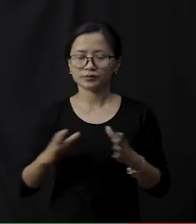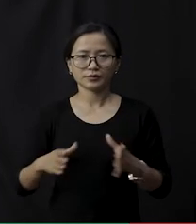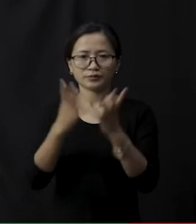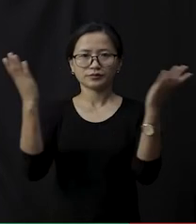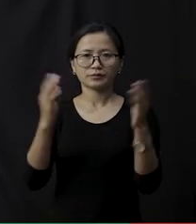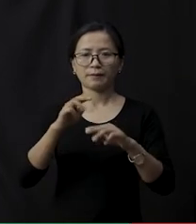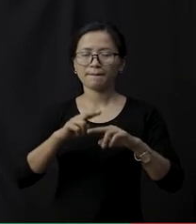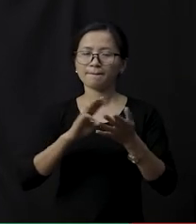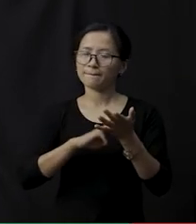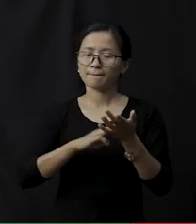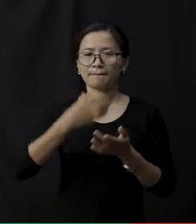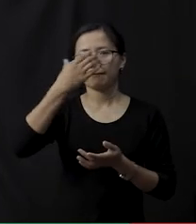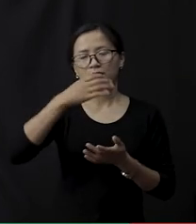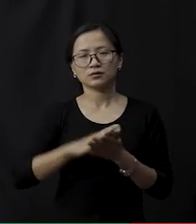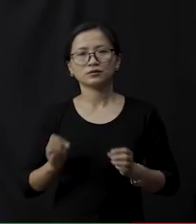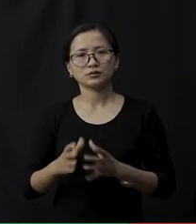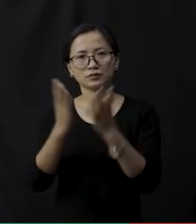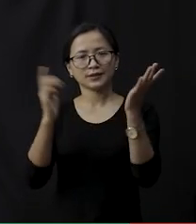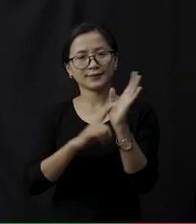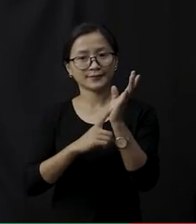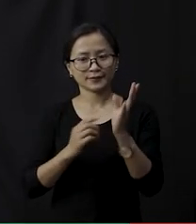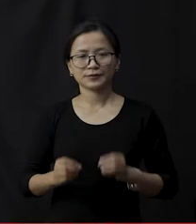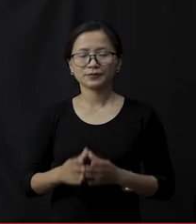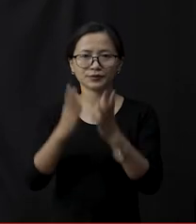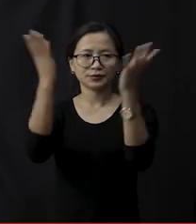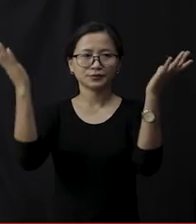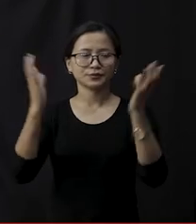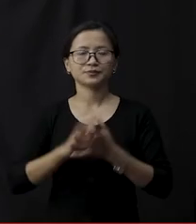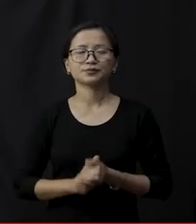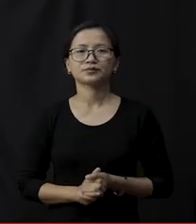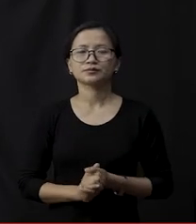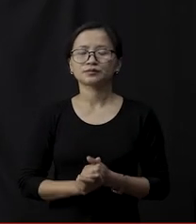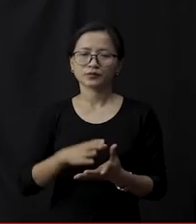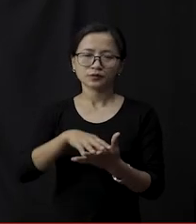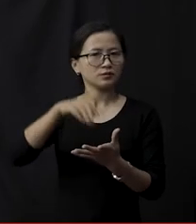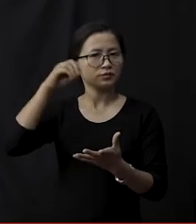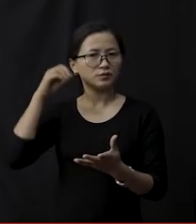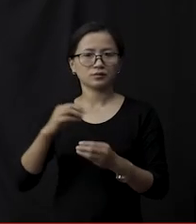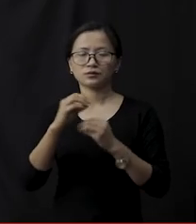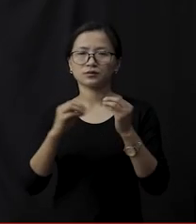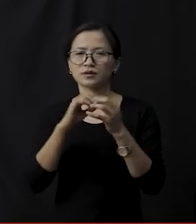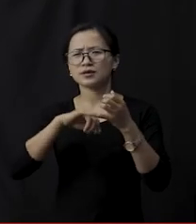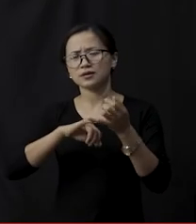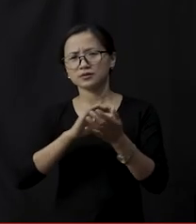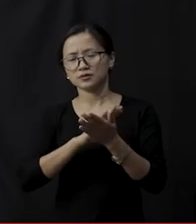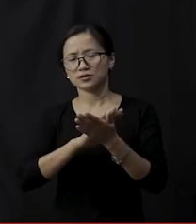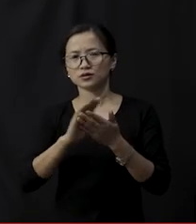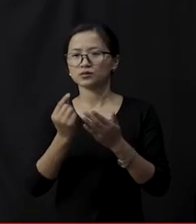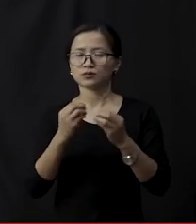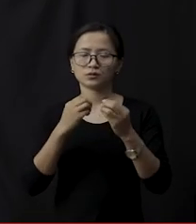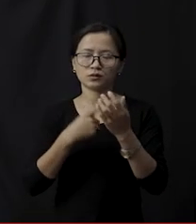a neem tree. Okay? Now, students, we will learn about shrubs.